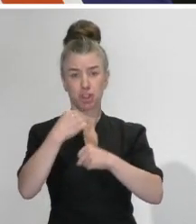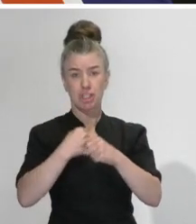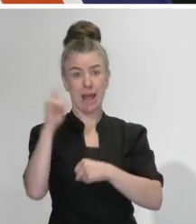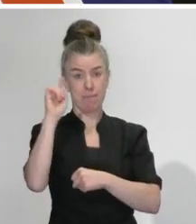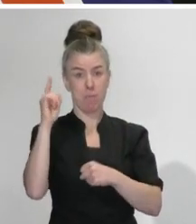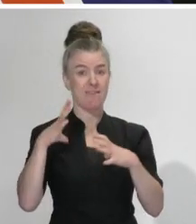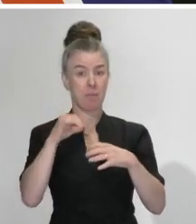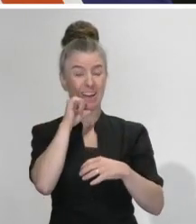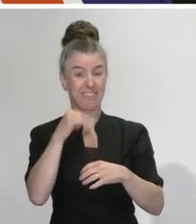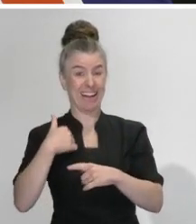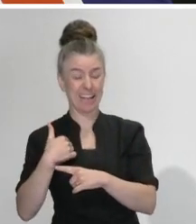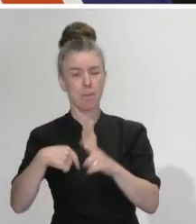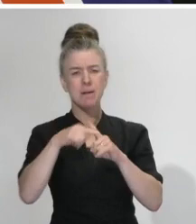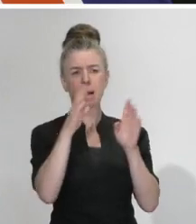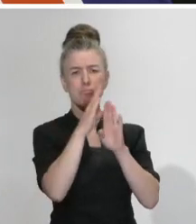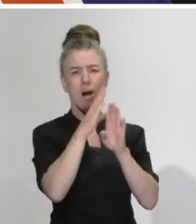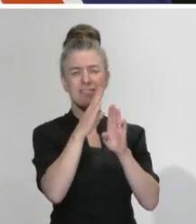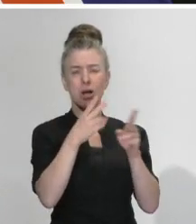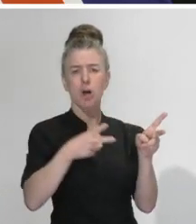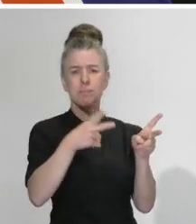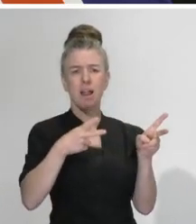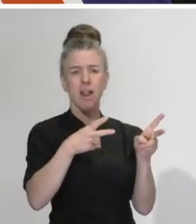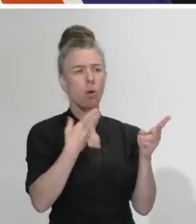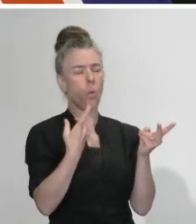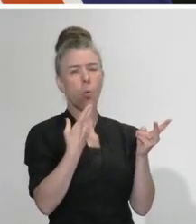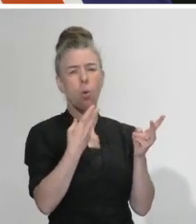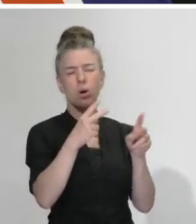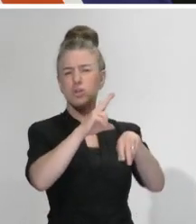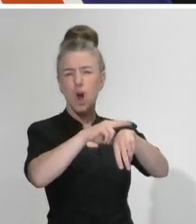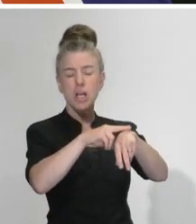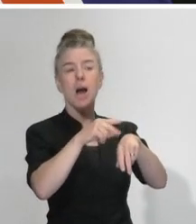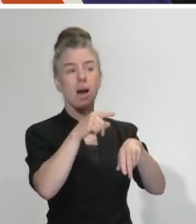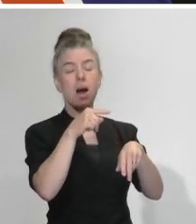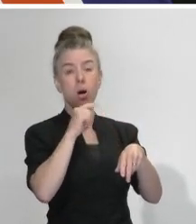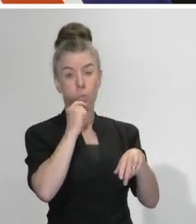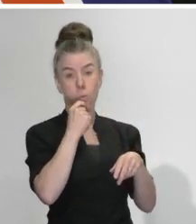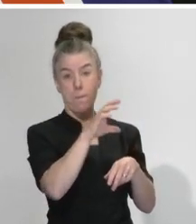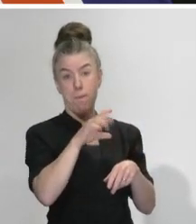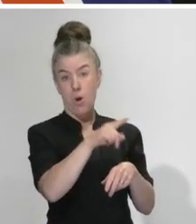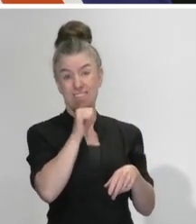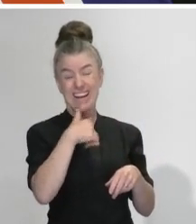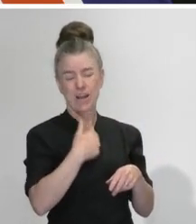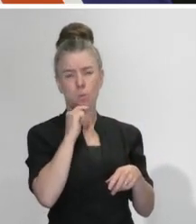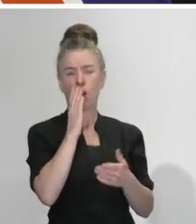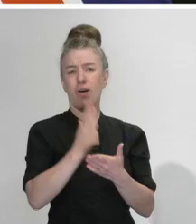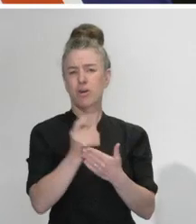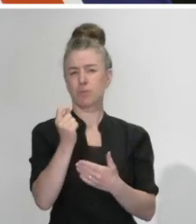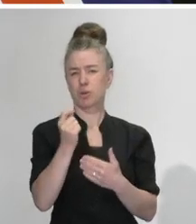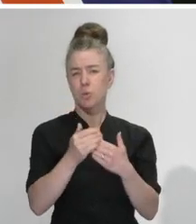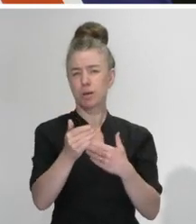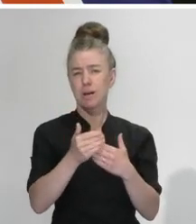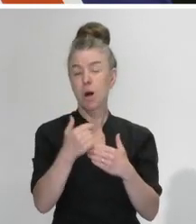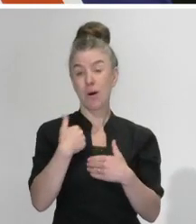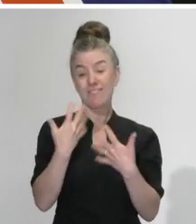to access theirs, and there will be an announcement about those shortly. And we are finalising some orders. Actually, we've